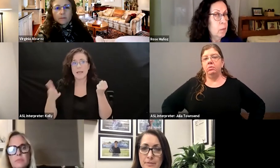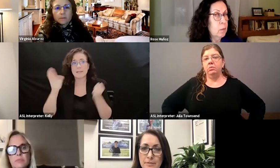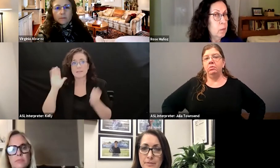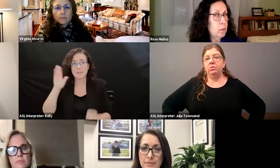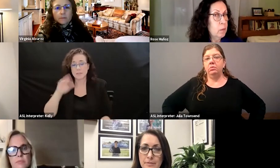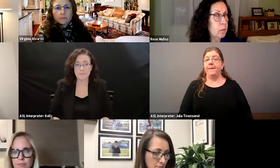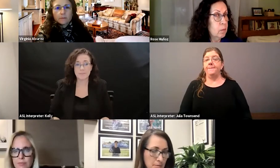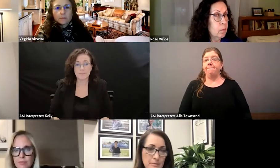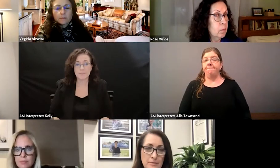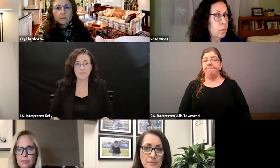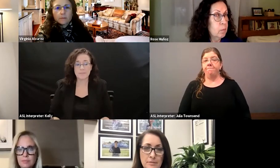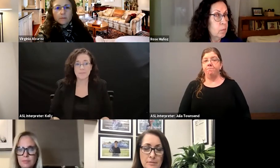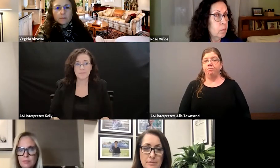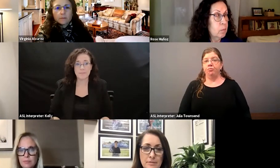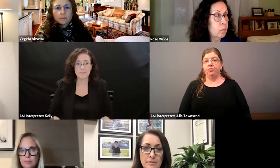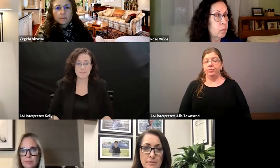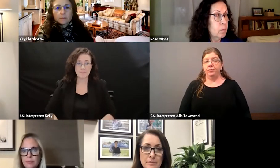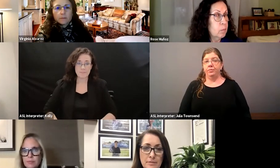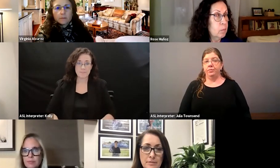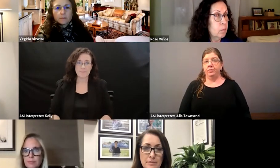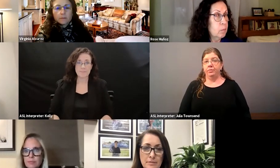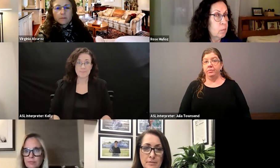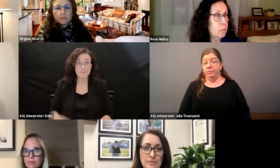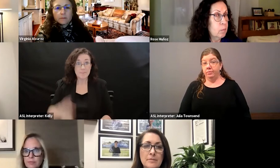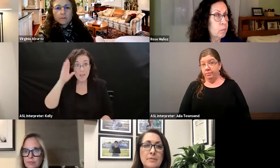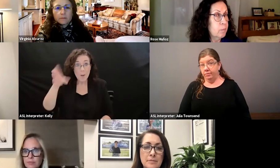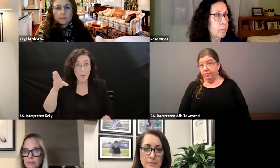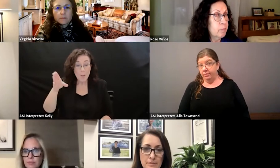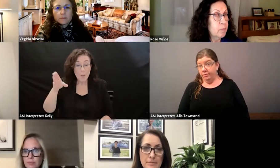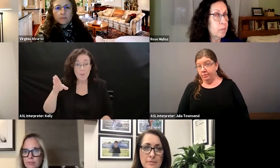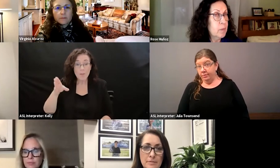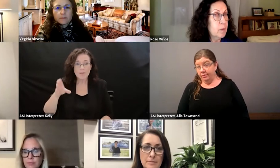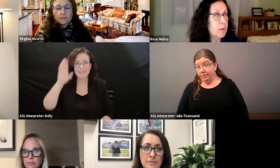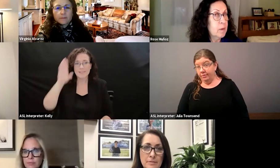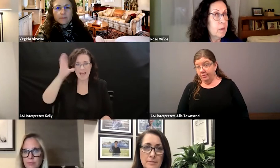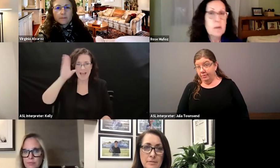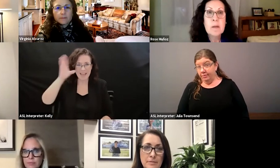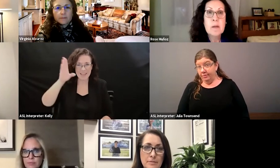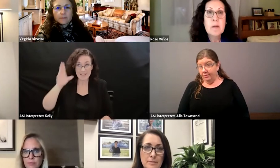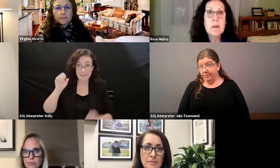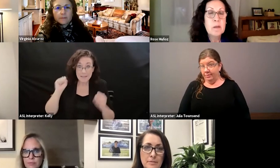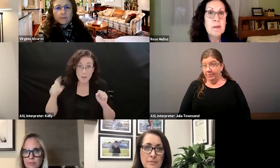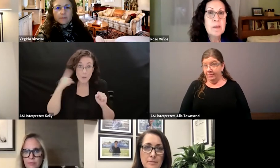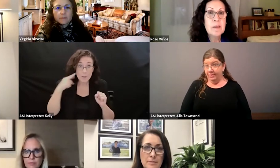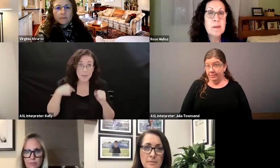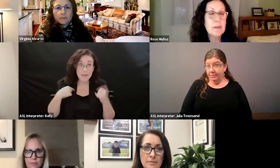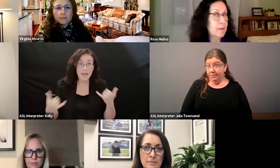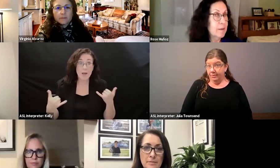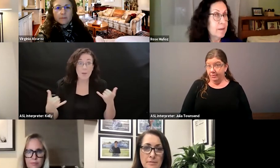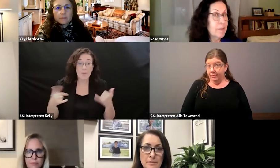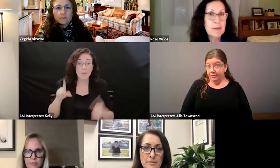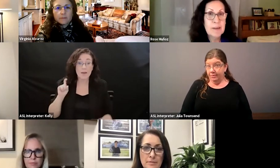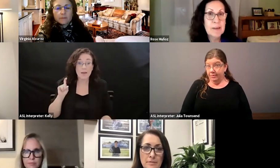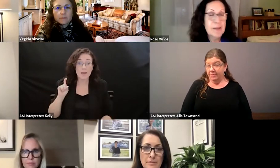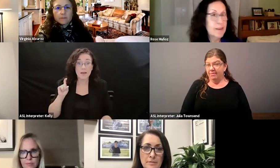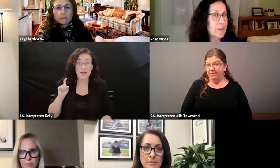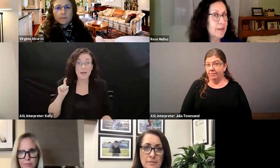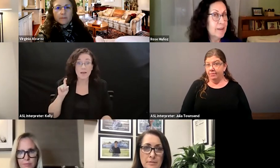hale hello hi can you hear me now um